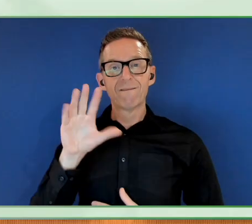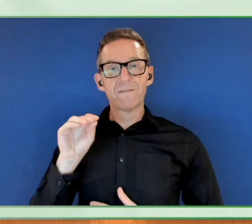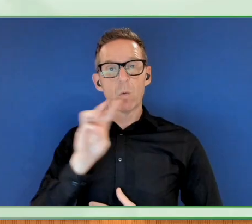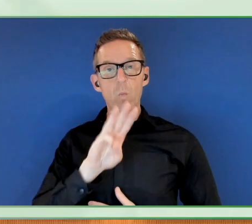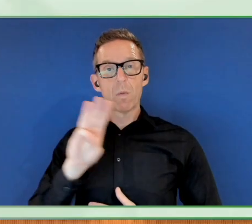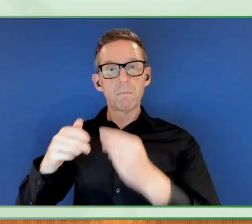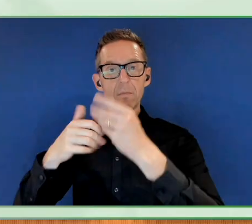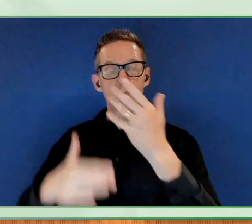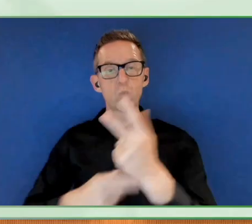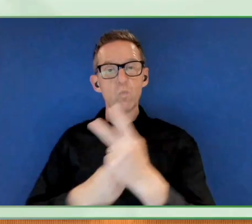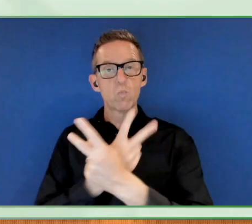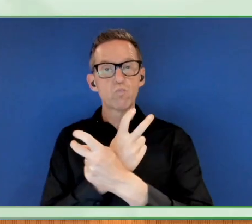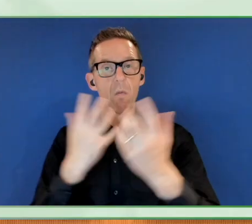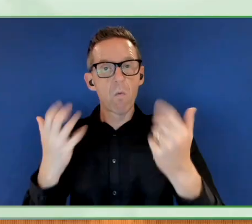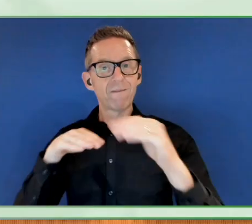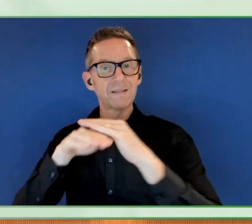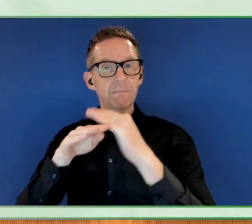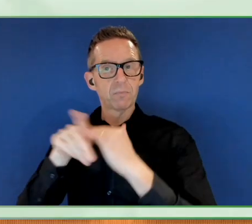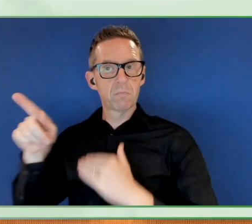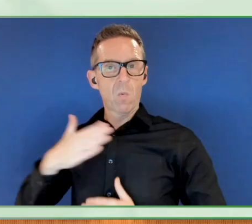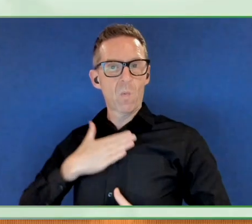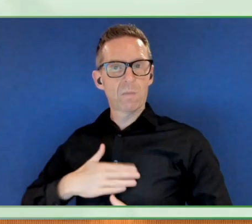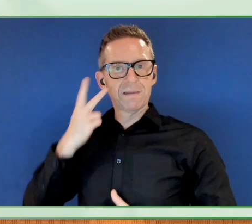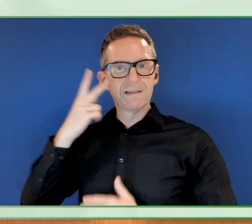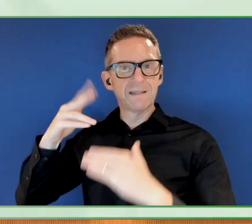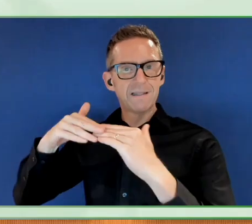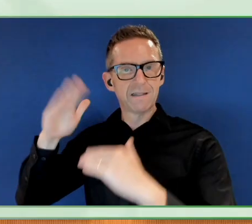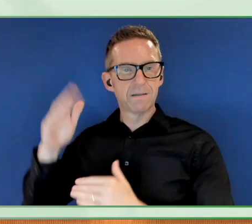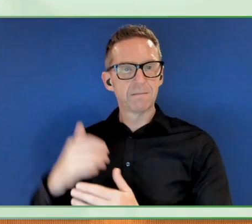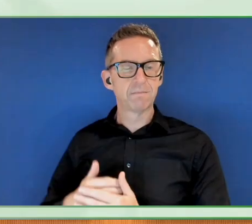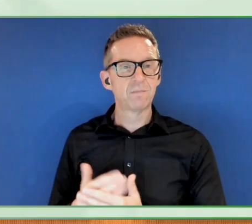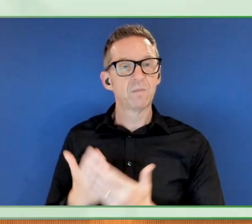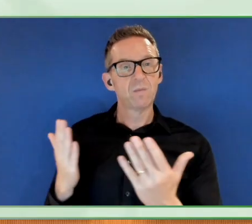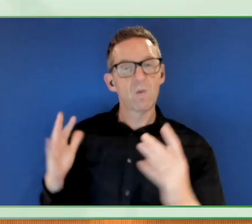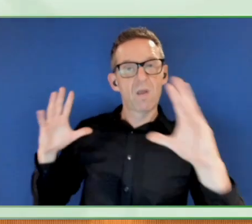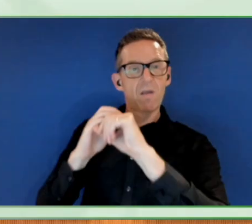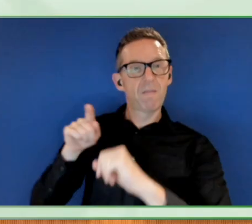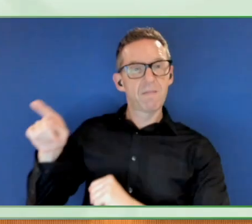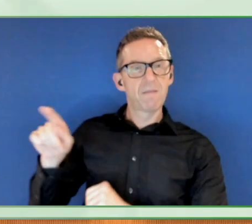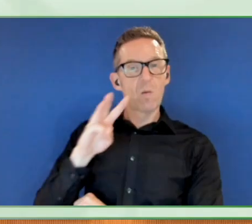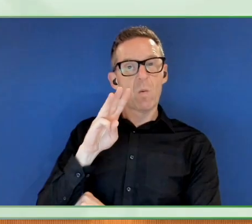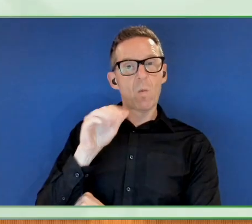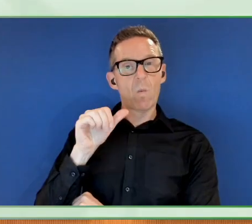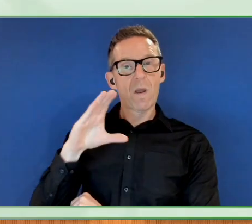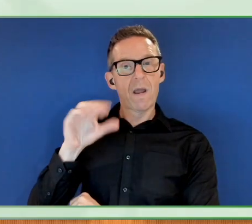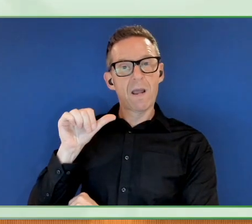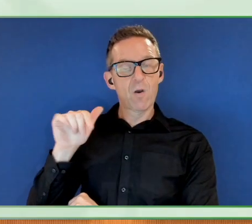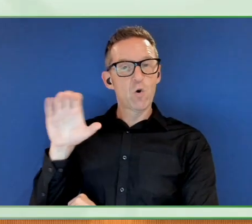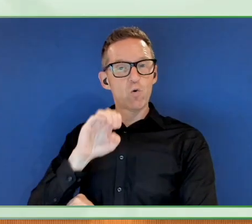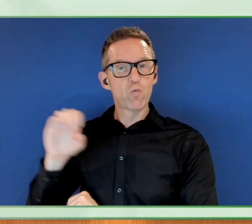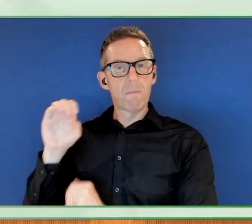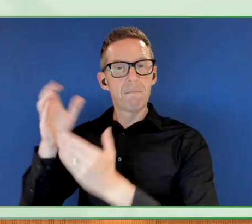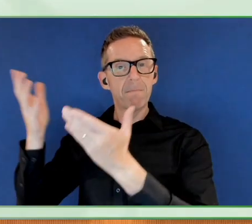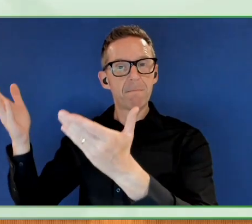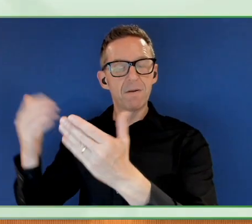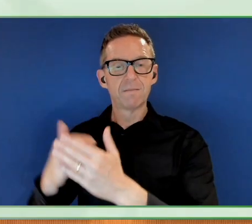that's the way to Europe now, and I want to give the words to Mr. Rosberg. Thank you. Thank